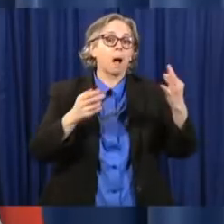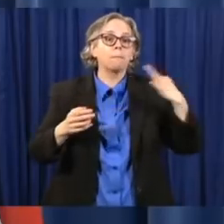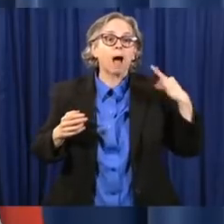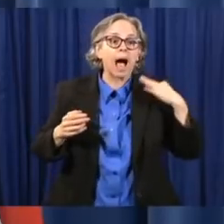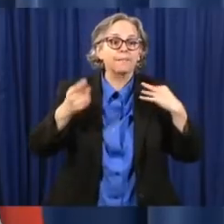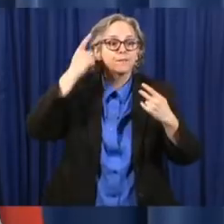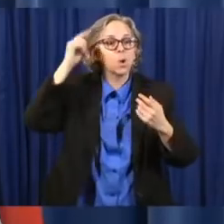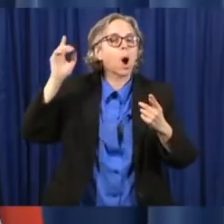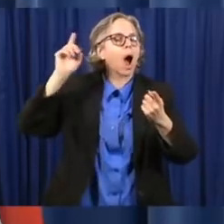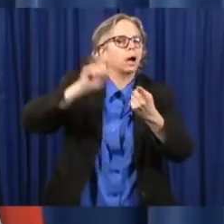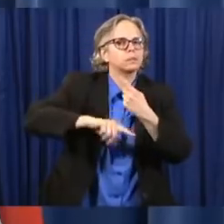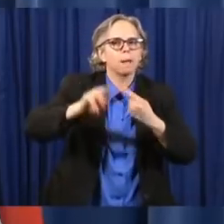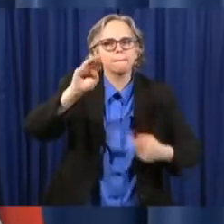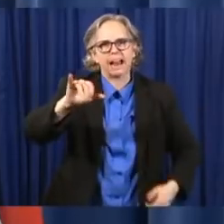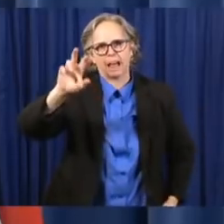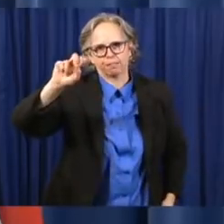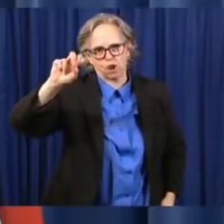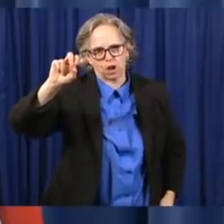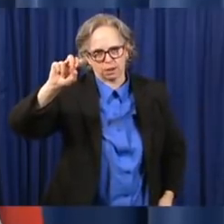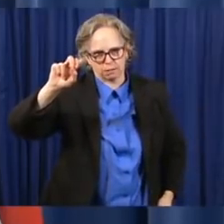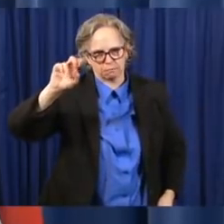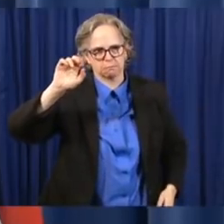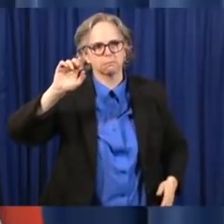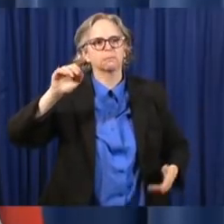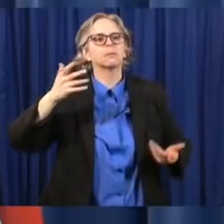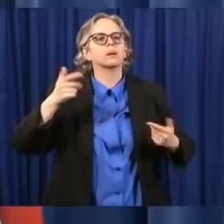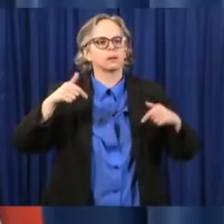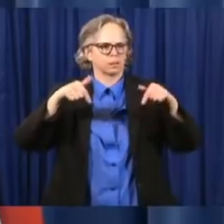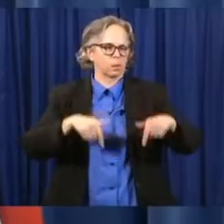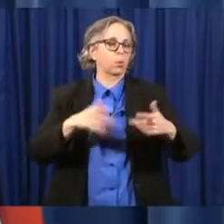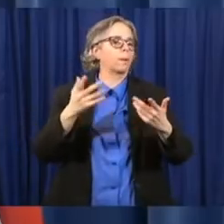of Agriculture's website.